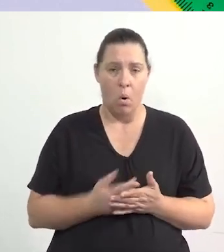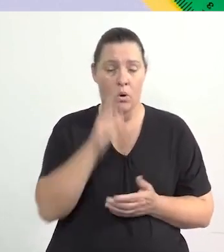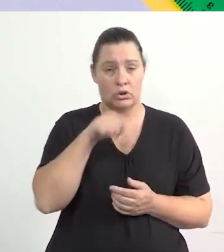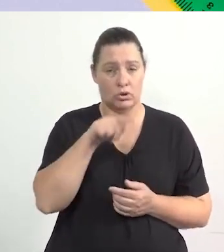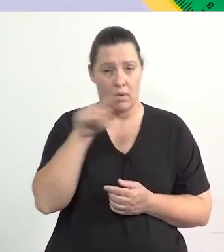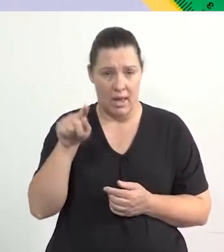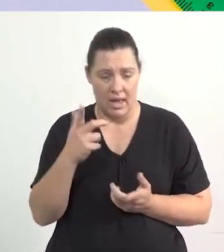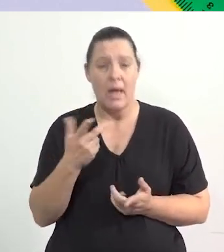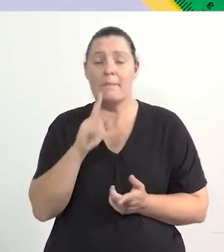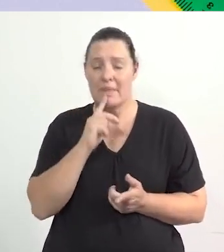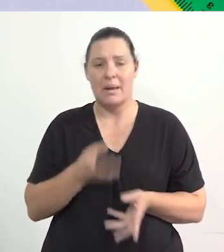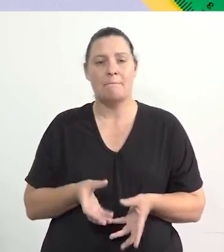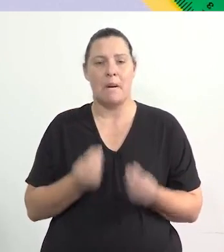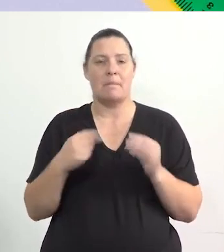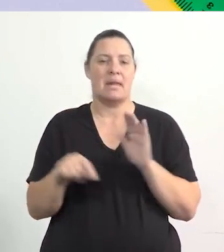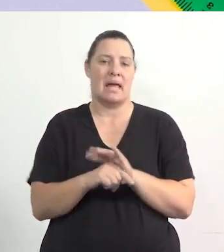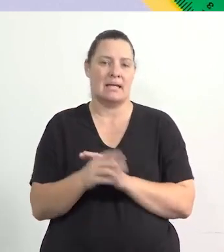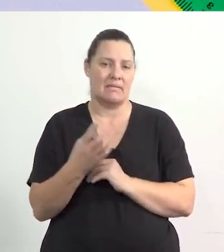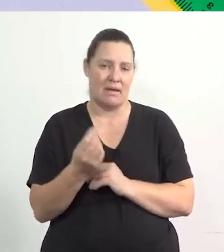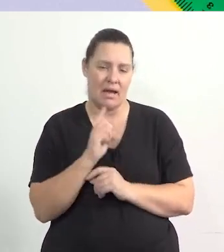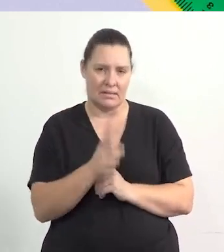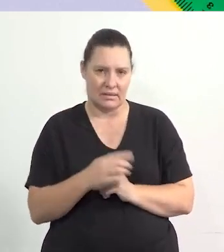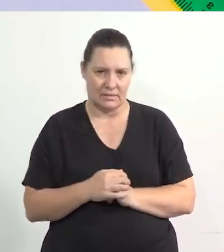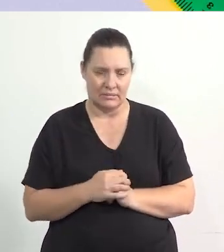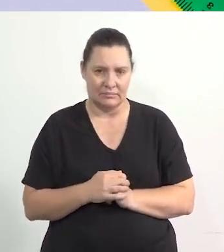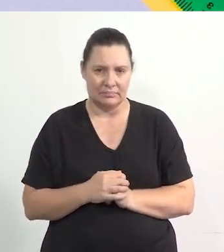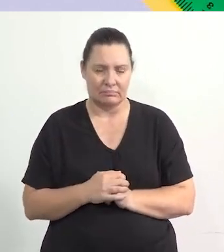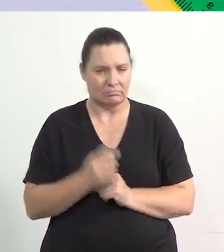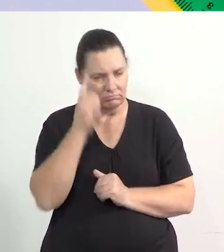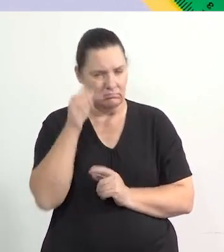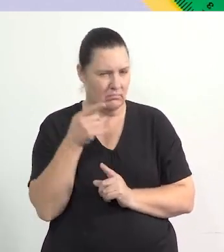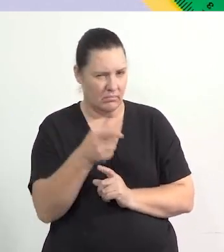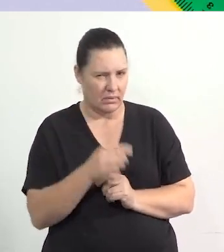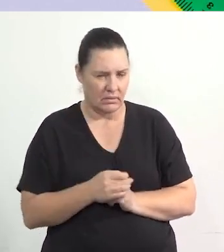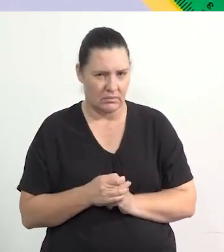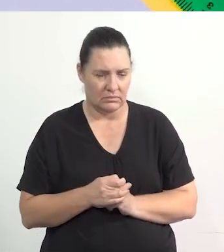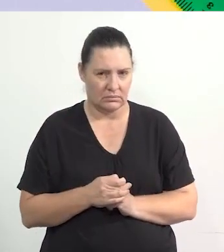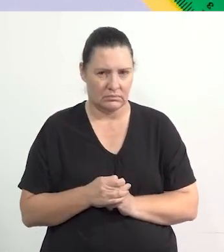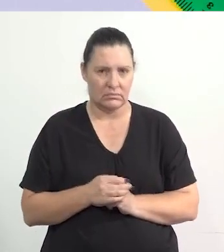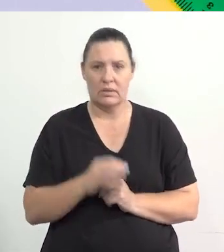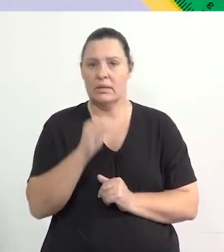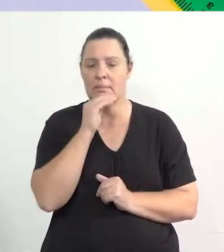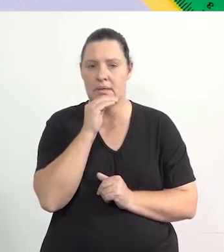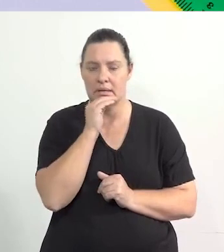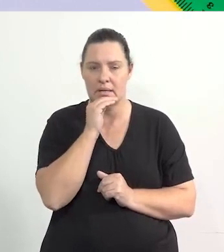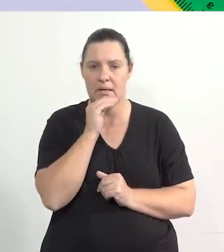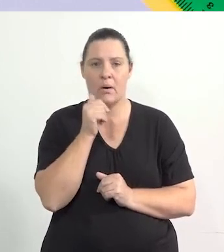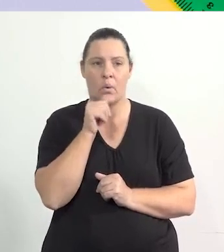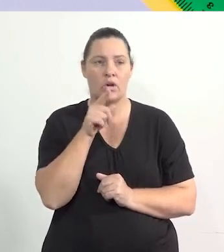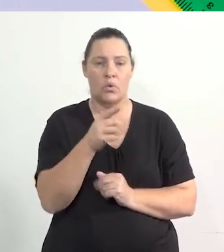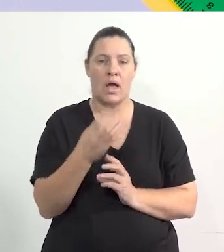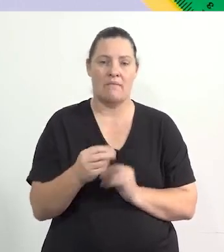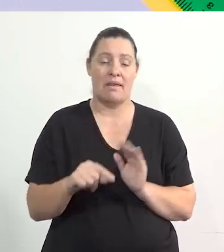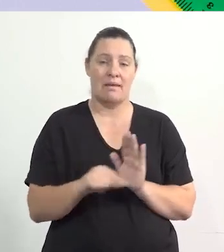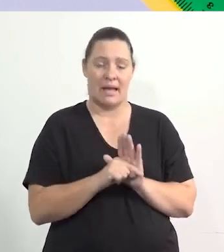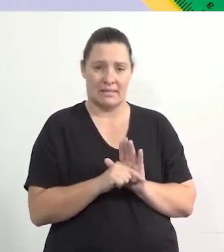square that will ever give you a negative answer. Think about it. This means that when